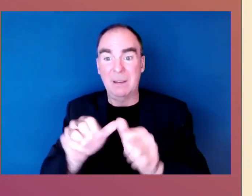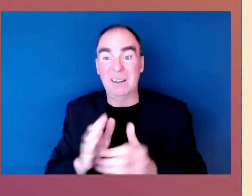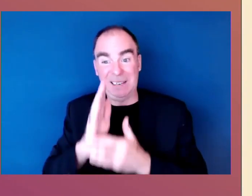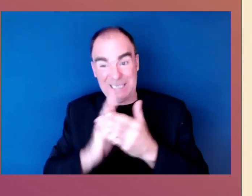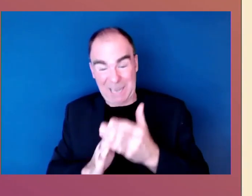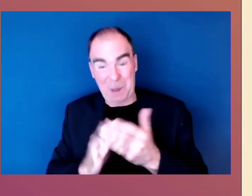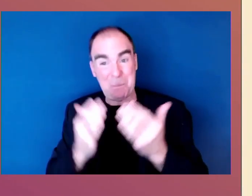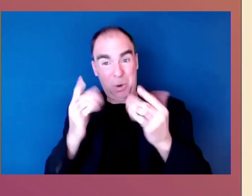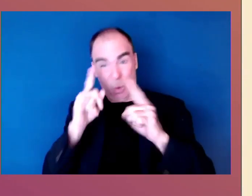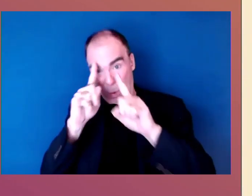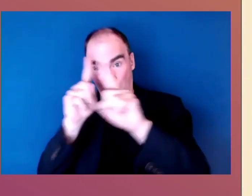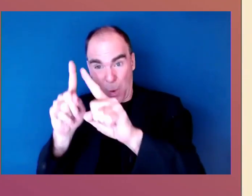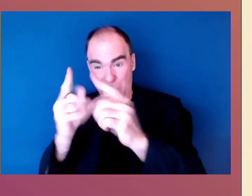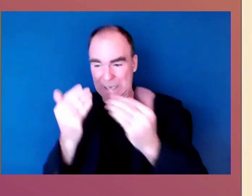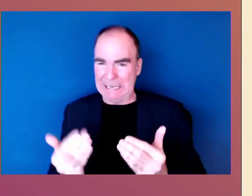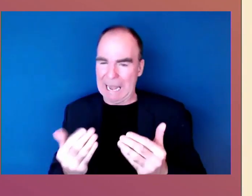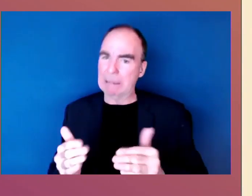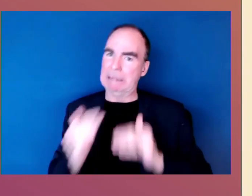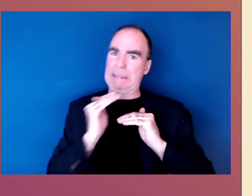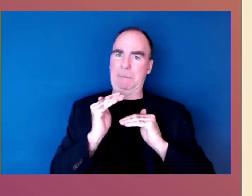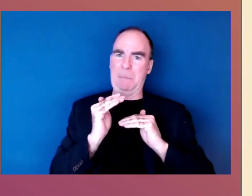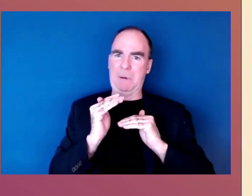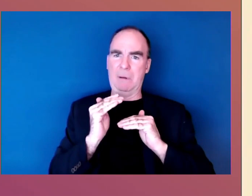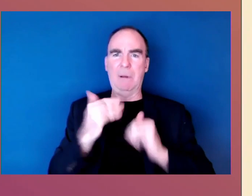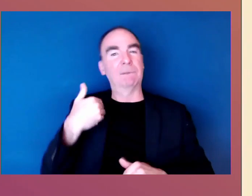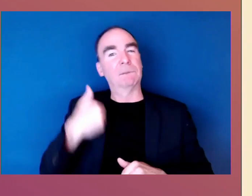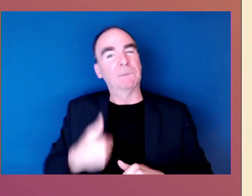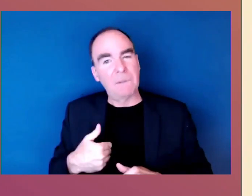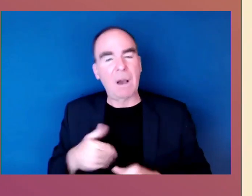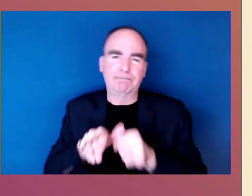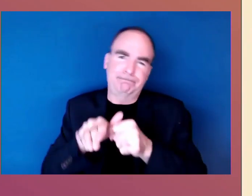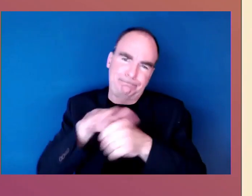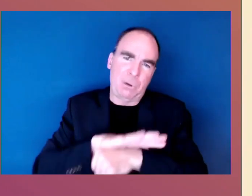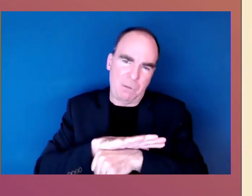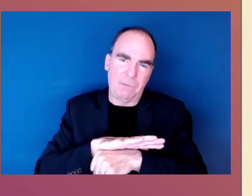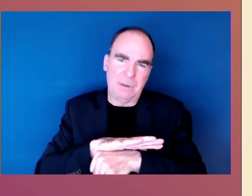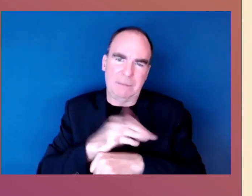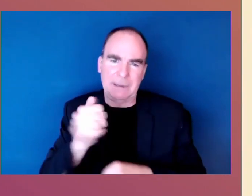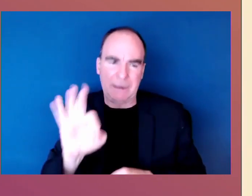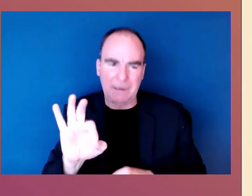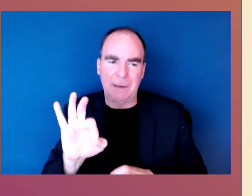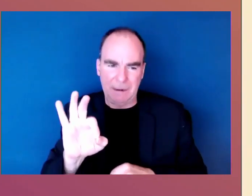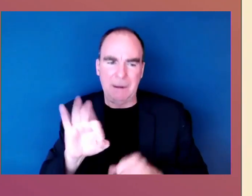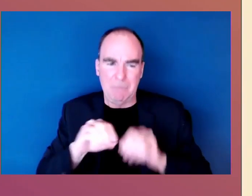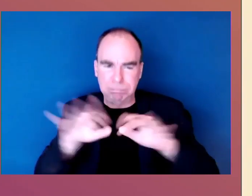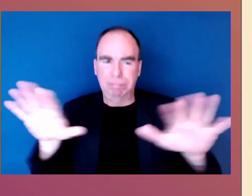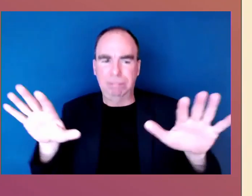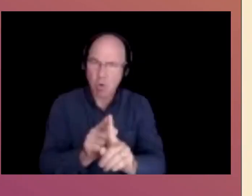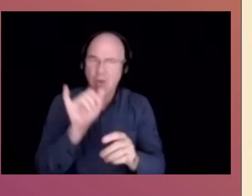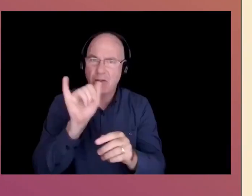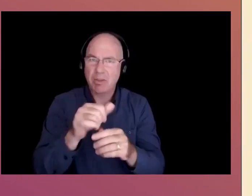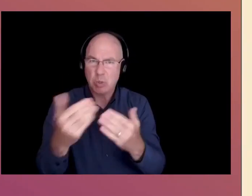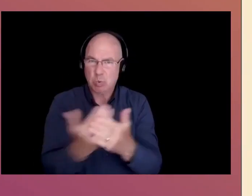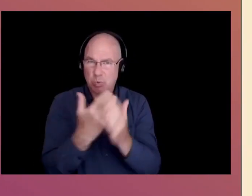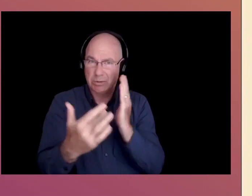time we need to change the fate of the sustainable development goals by bringing the latest technologies